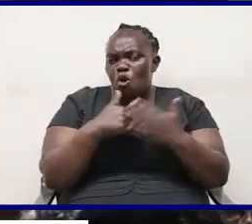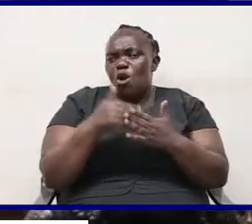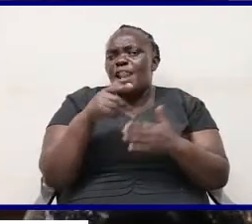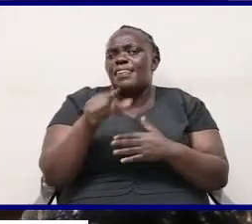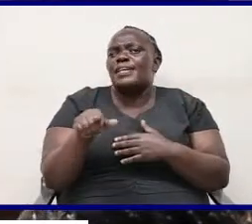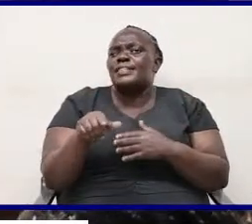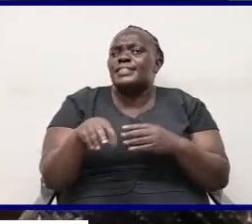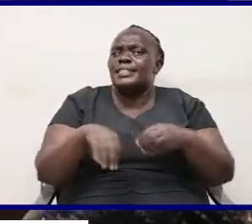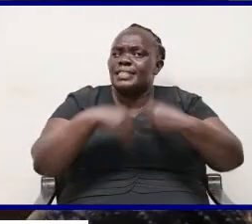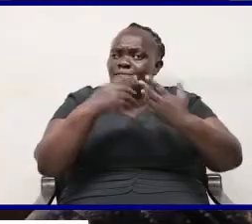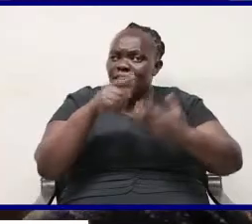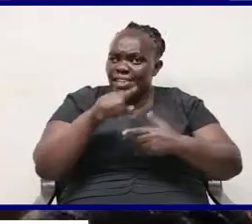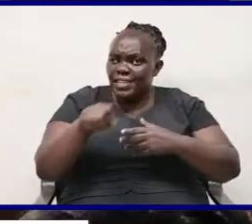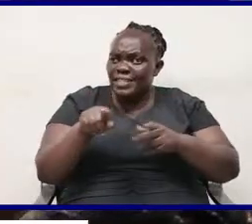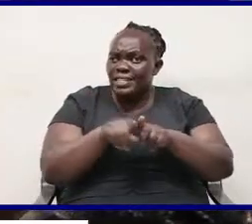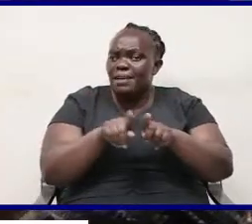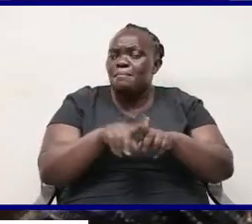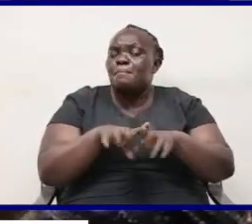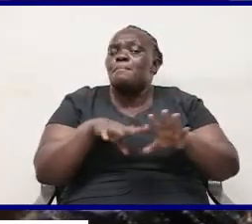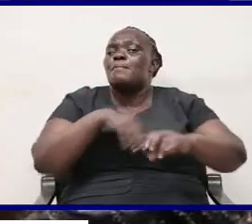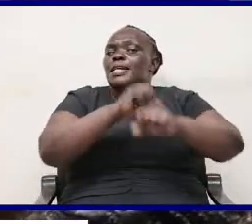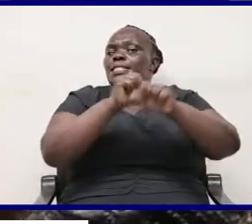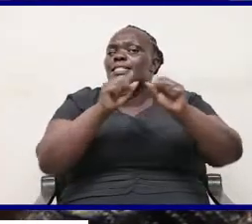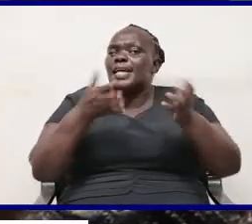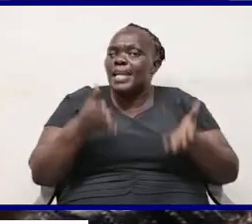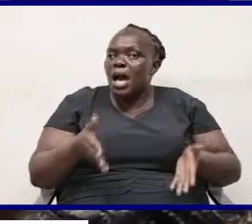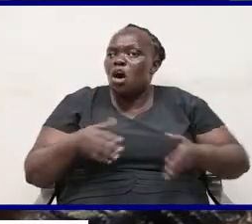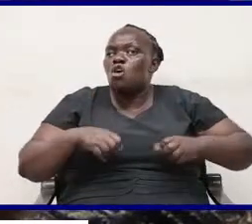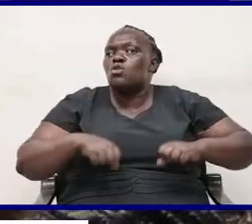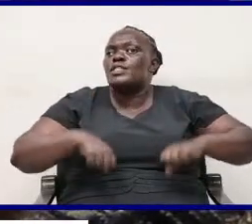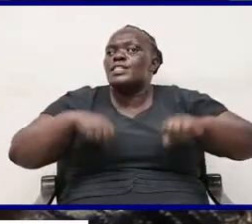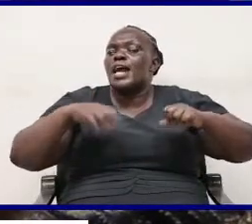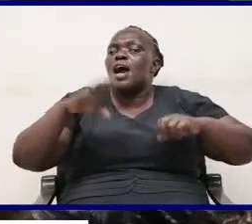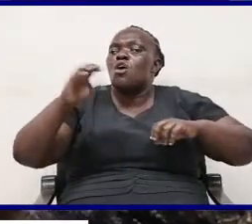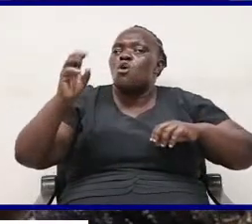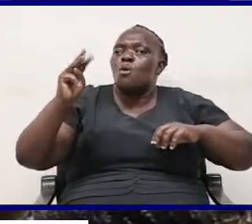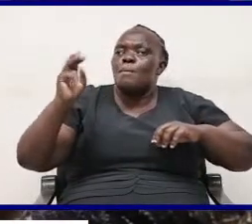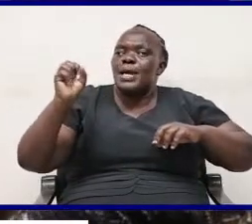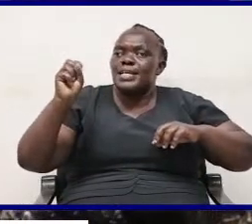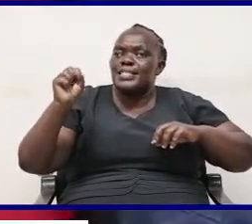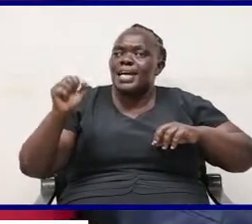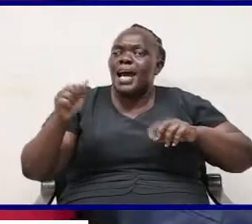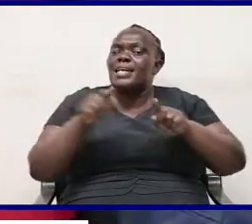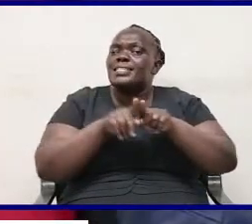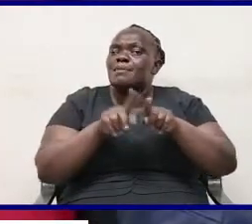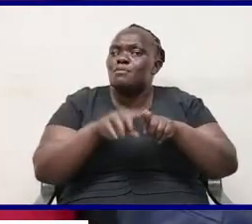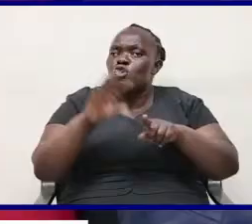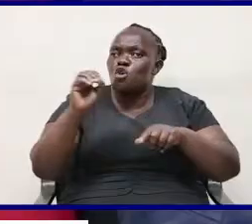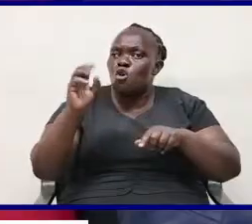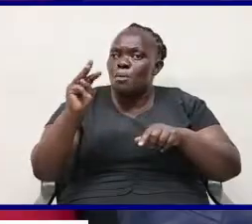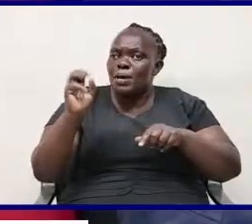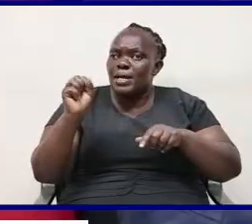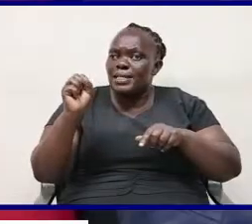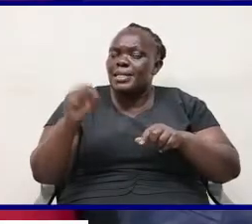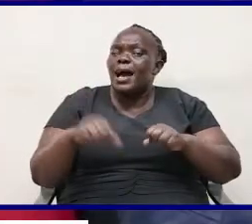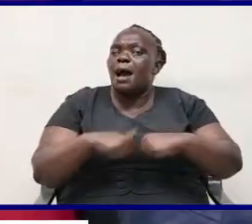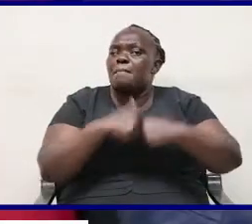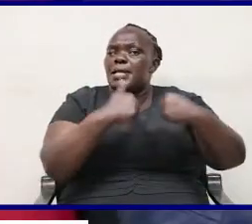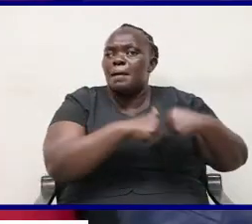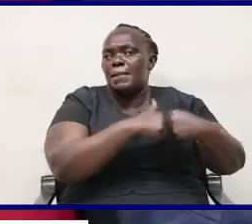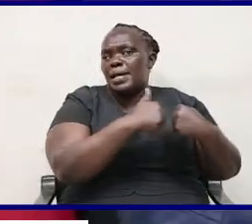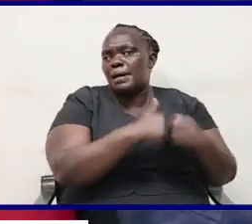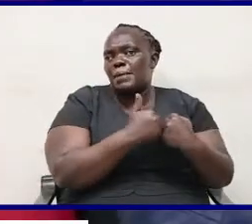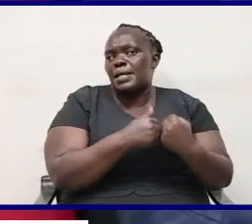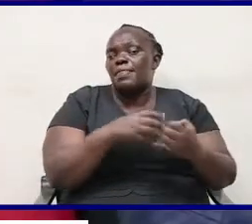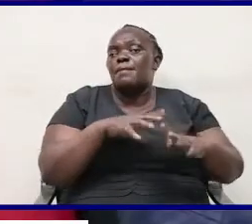this, given that His Excellency is now the chair of COMESA, so we have all these COMESA events that are happening,